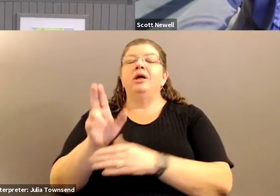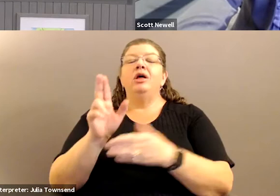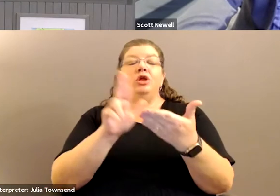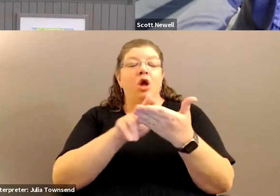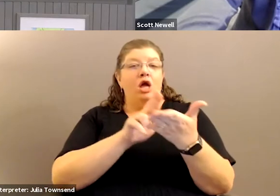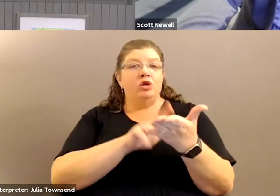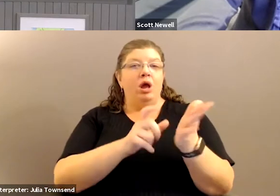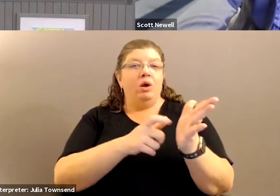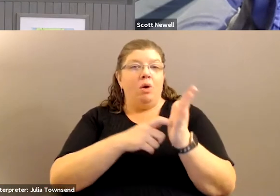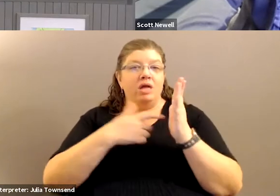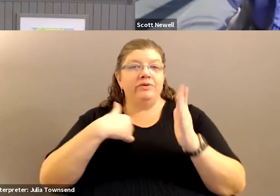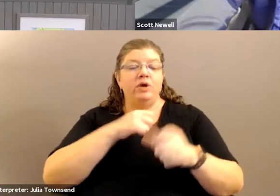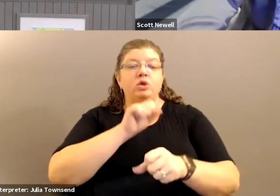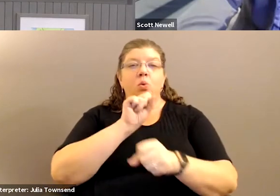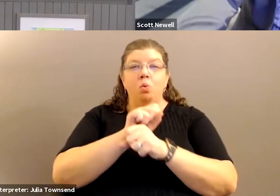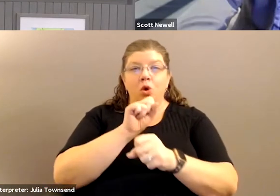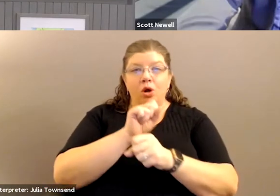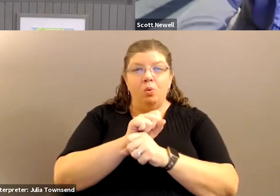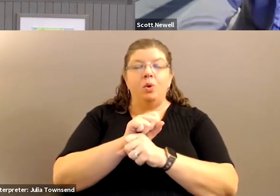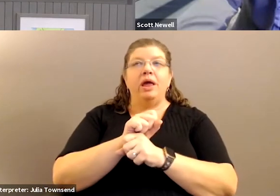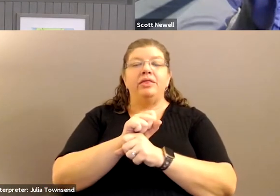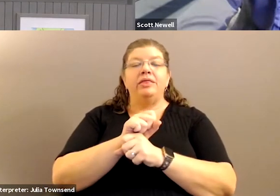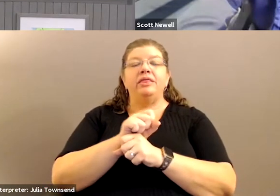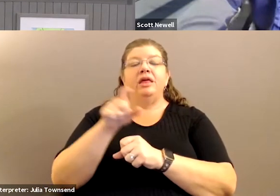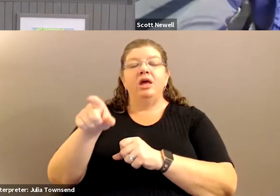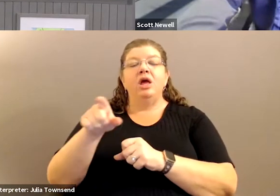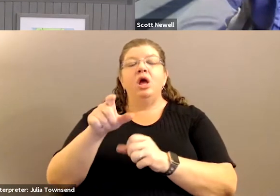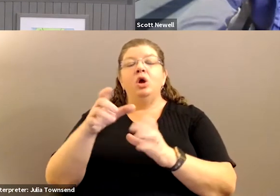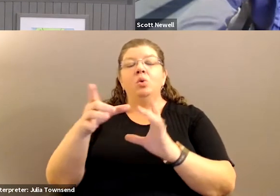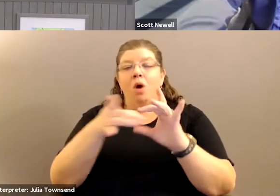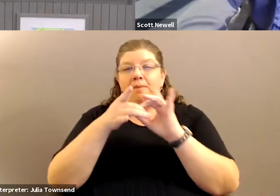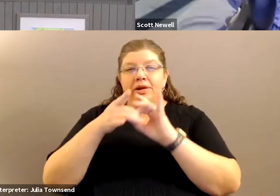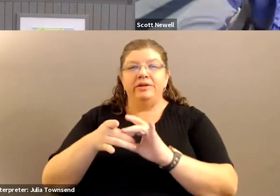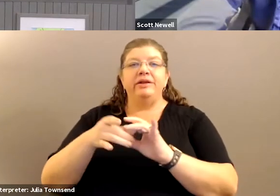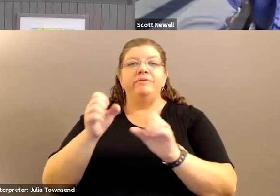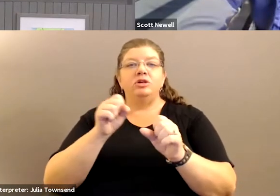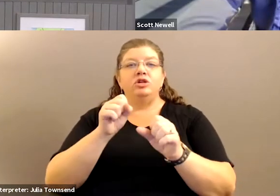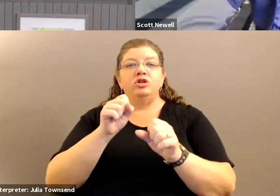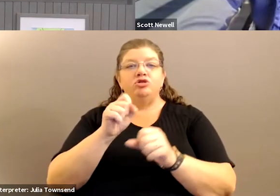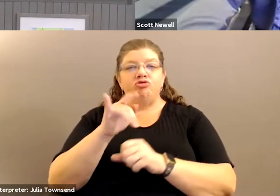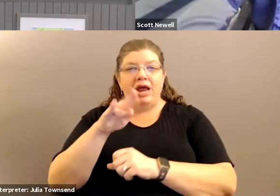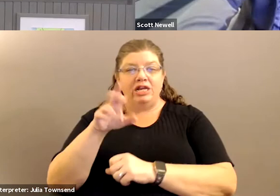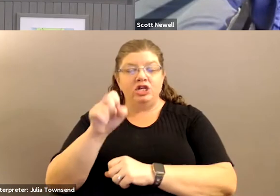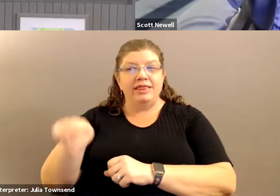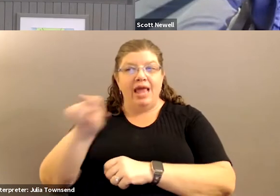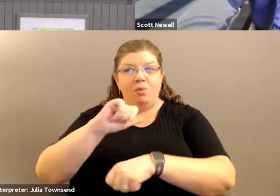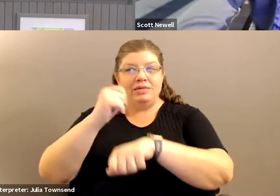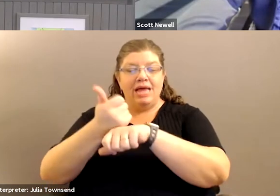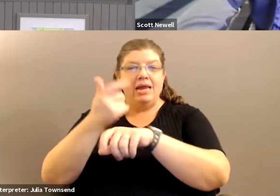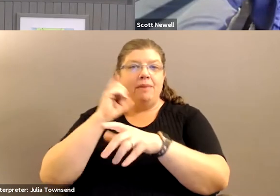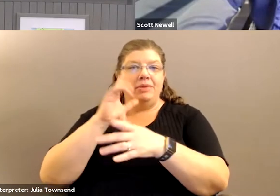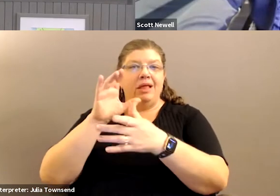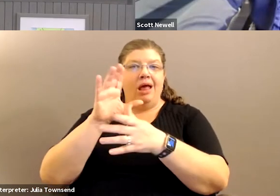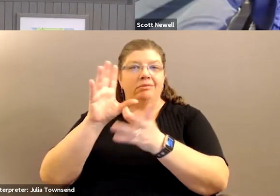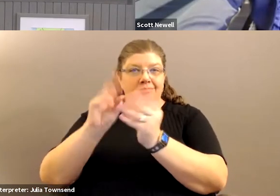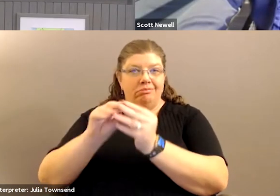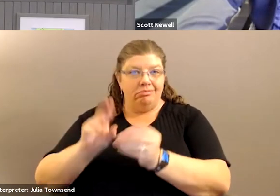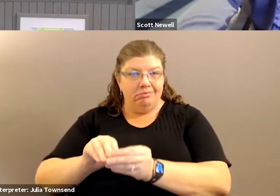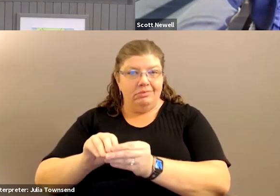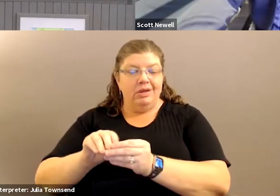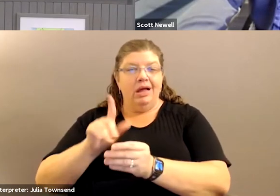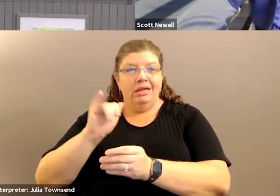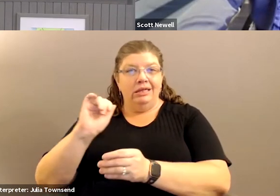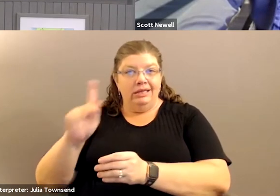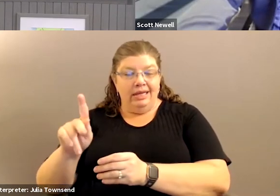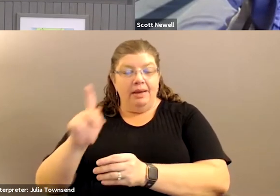to work with cooperative strategies they will be setting up the links for the webinar and everything else uh but if there is other